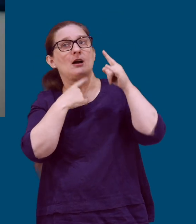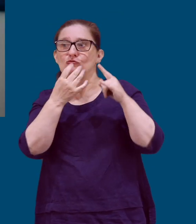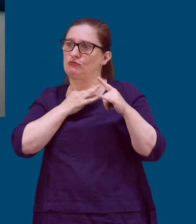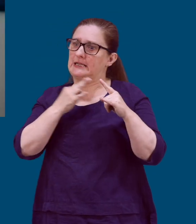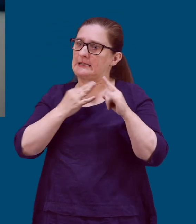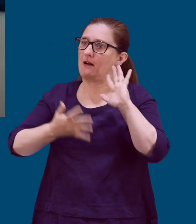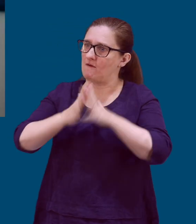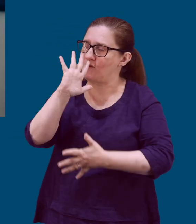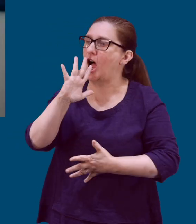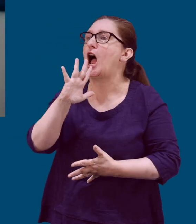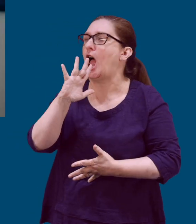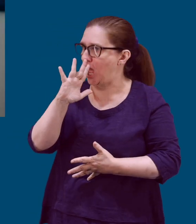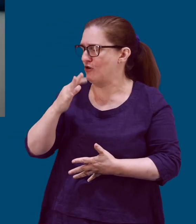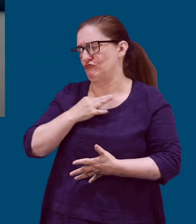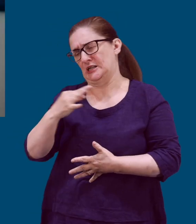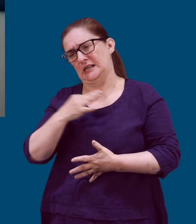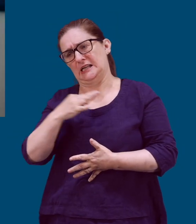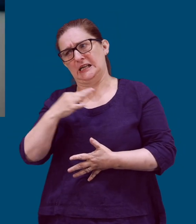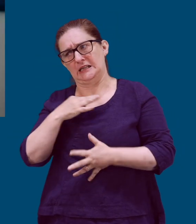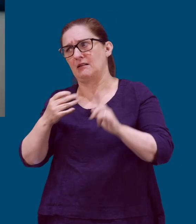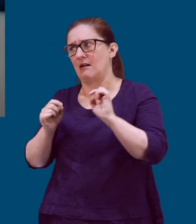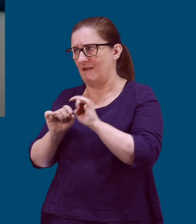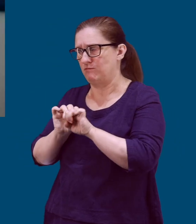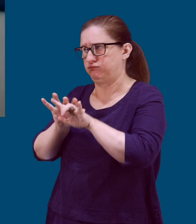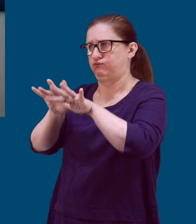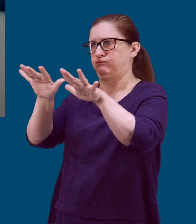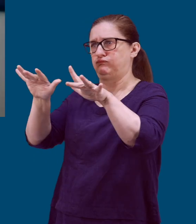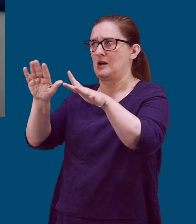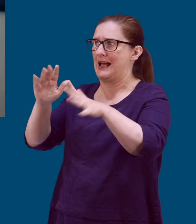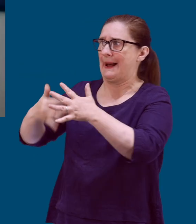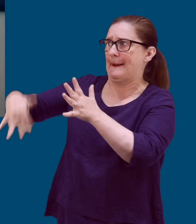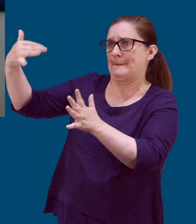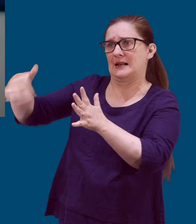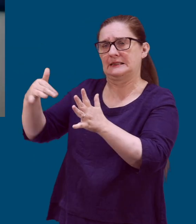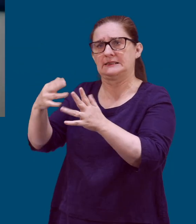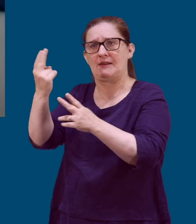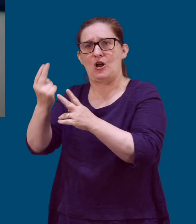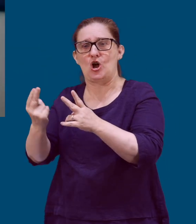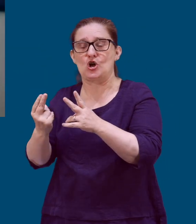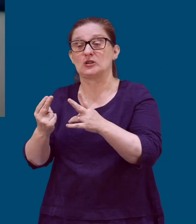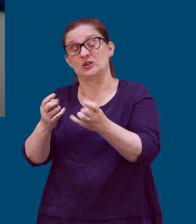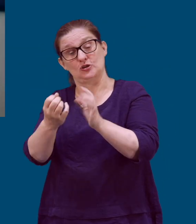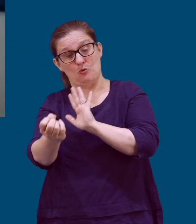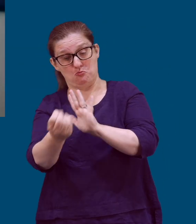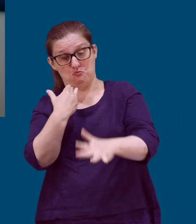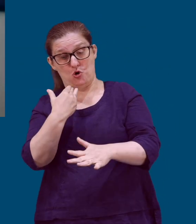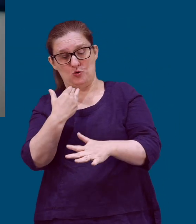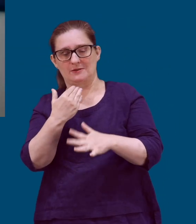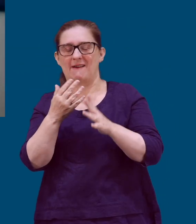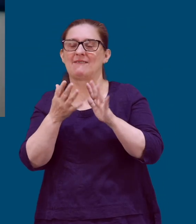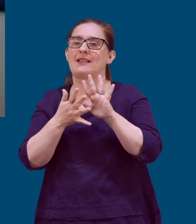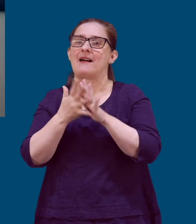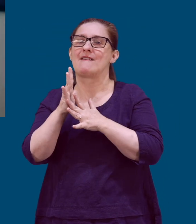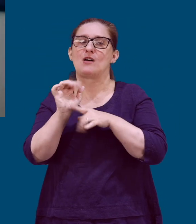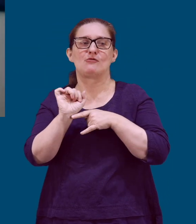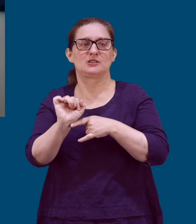on fire and burn down a Damien Hirst. The technician sends me a spray bottle of fire retardant.